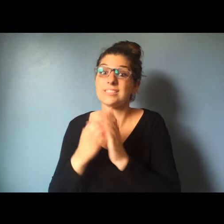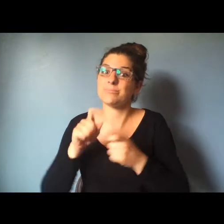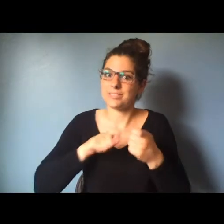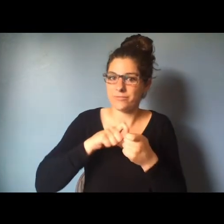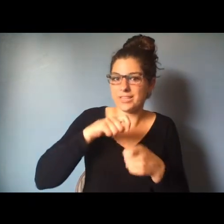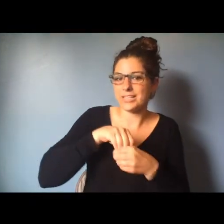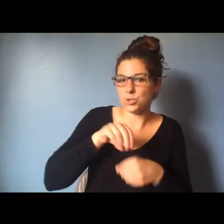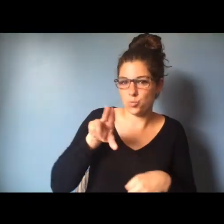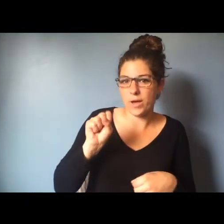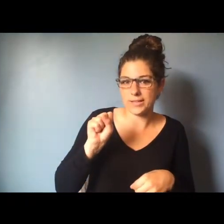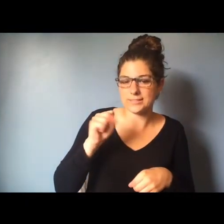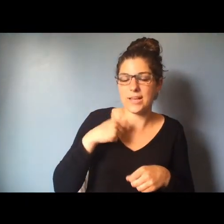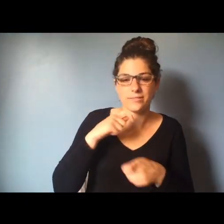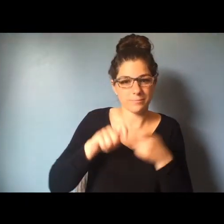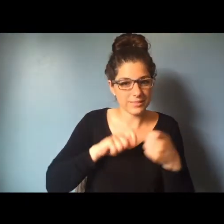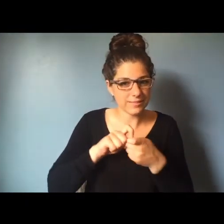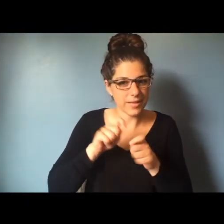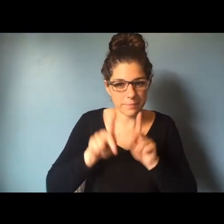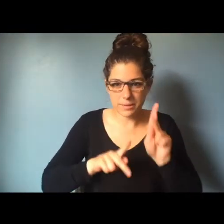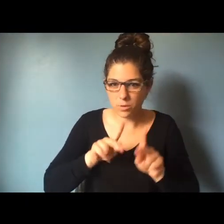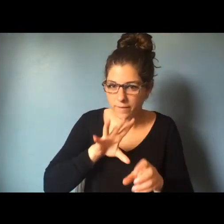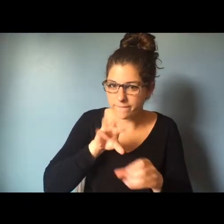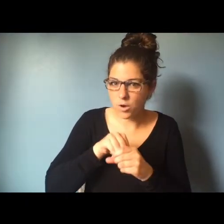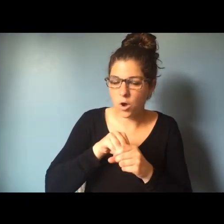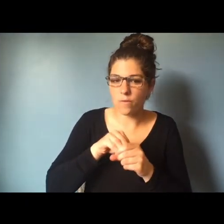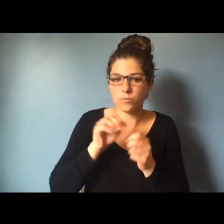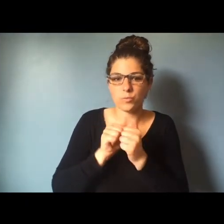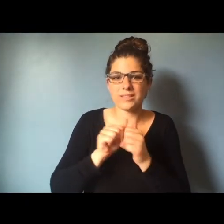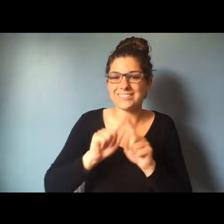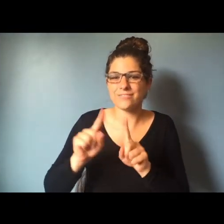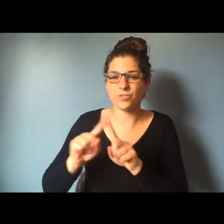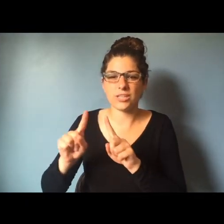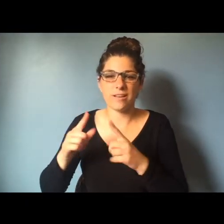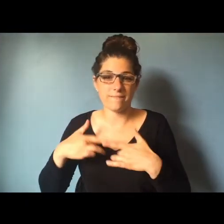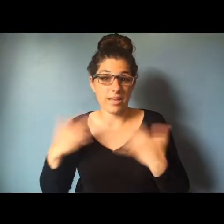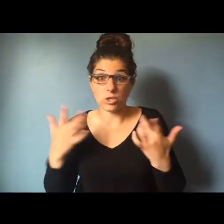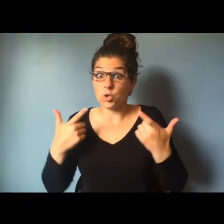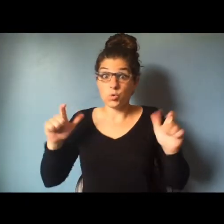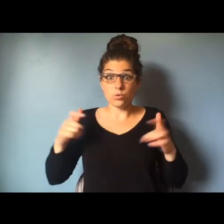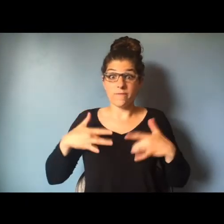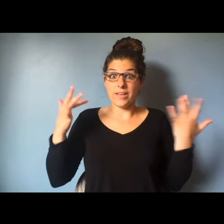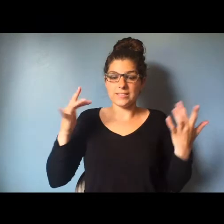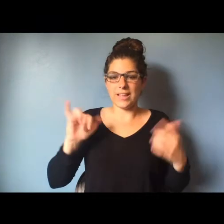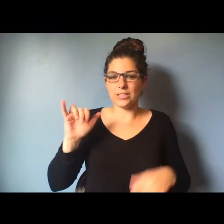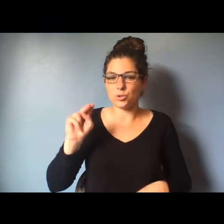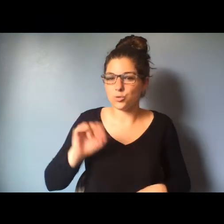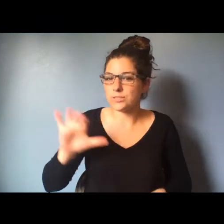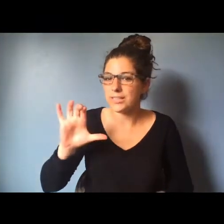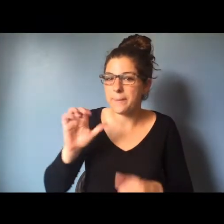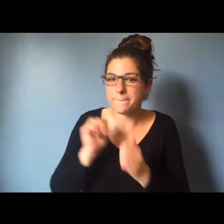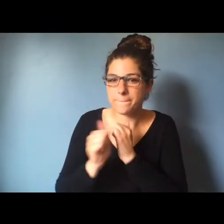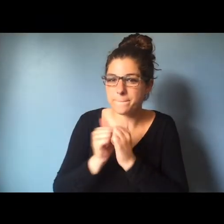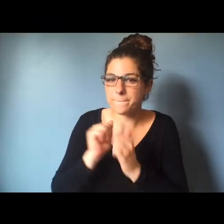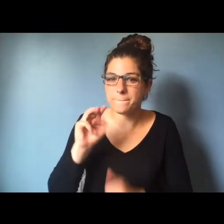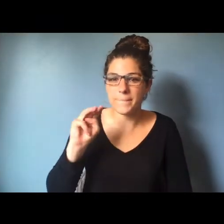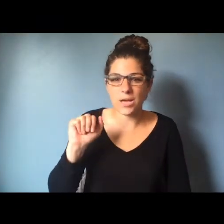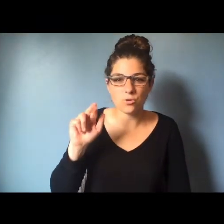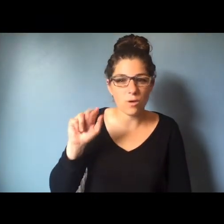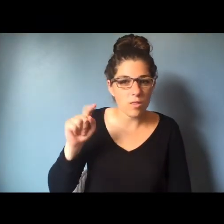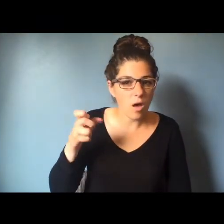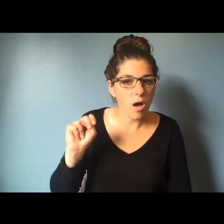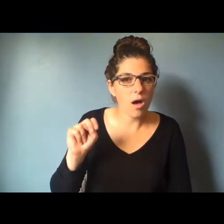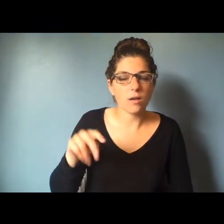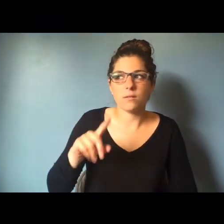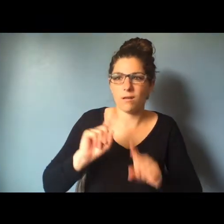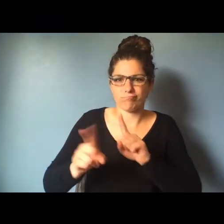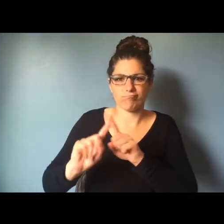US, we have so many people involved with mainstream events, like, you know, huge events like New York City Marathon, things like that. And a lot of that has to